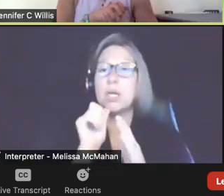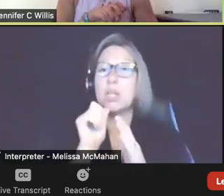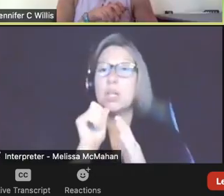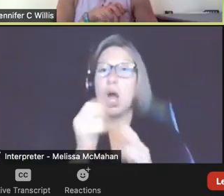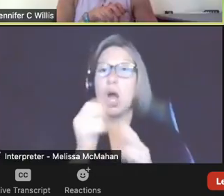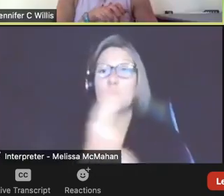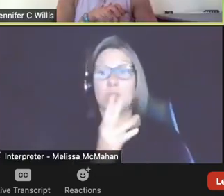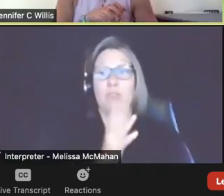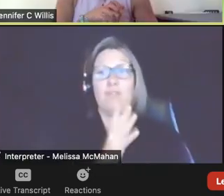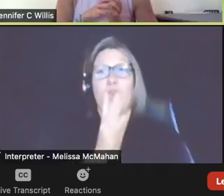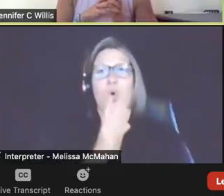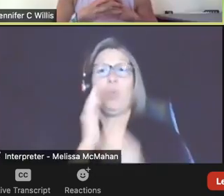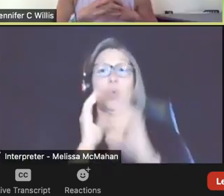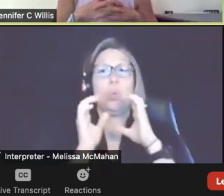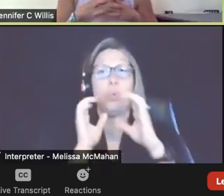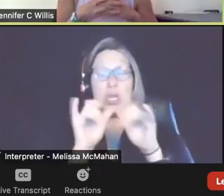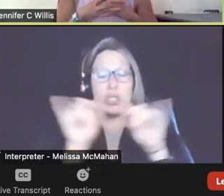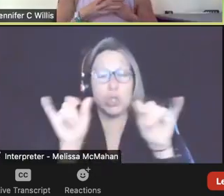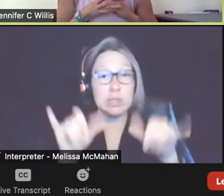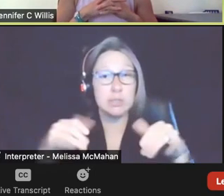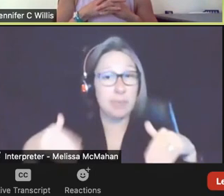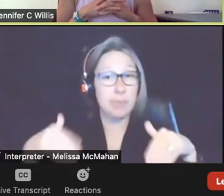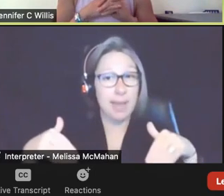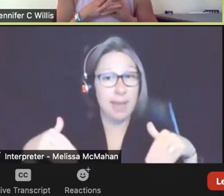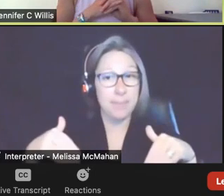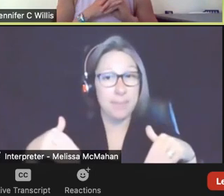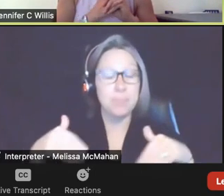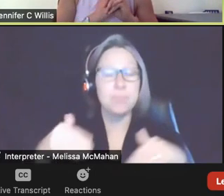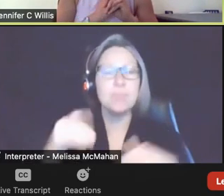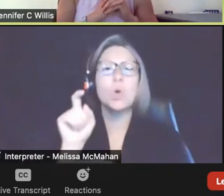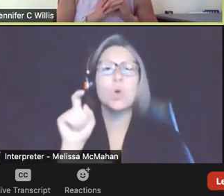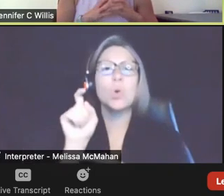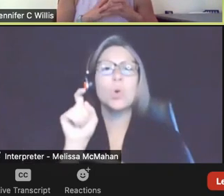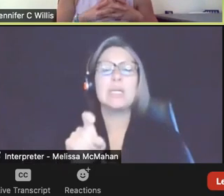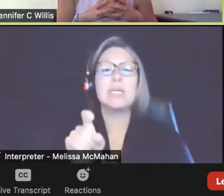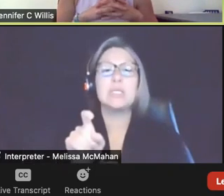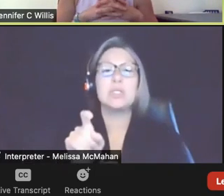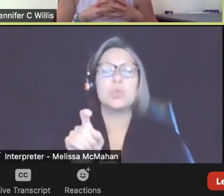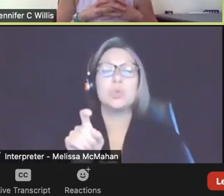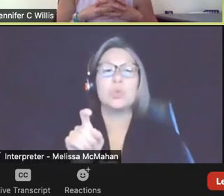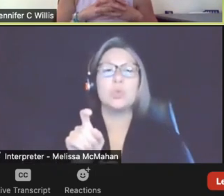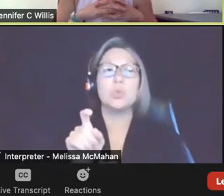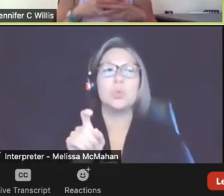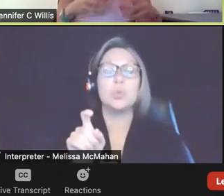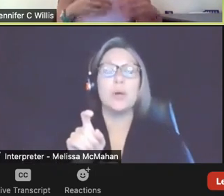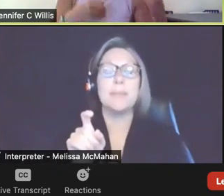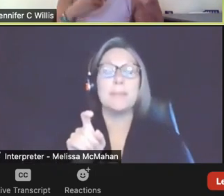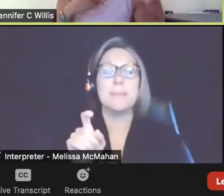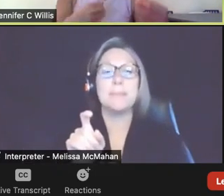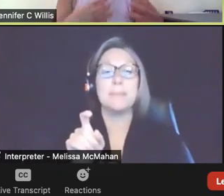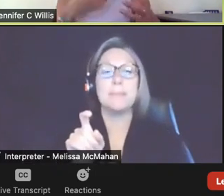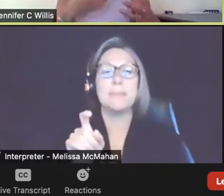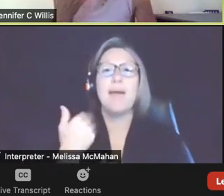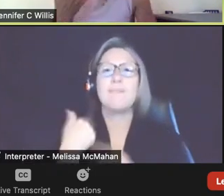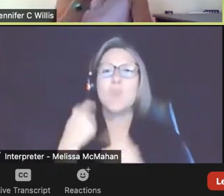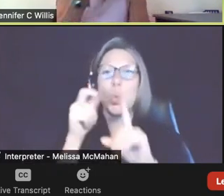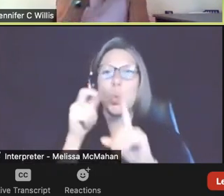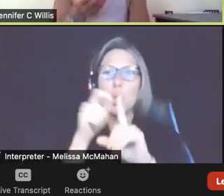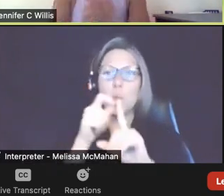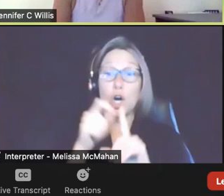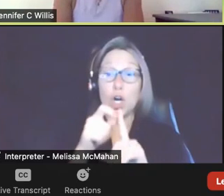a formal communication system yet, not only do we need to, do they need to have words that are put